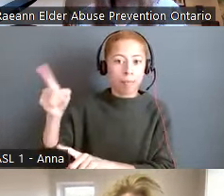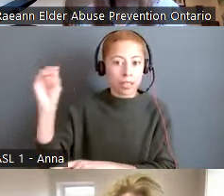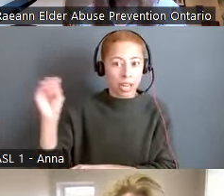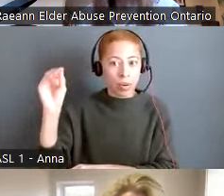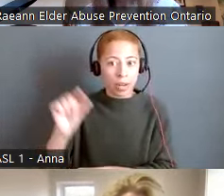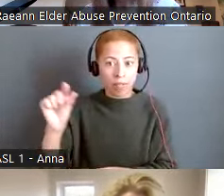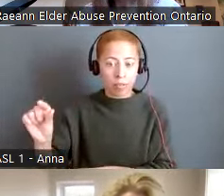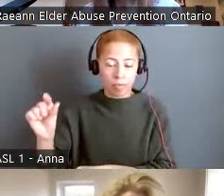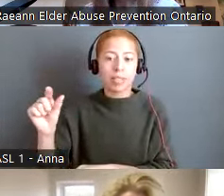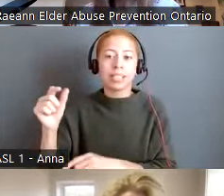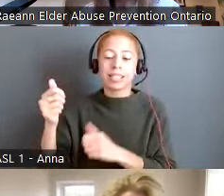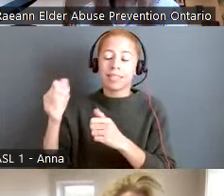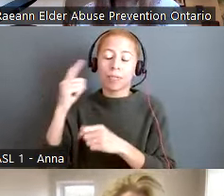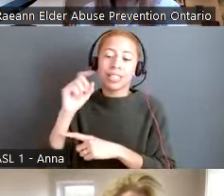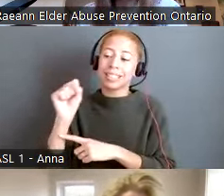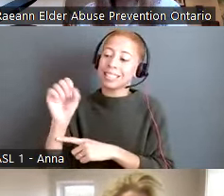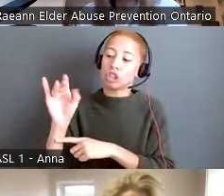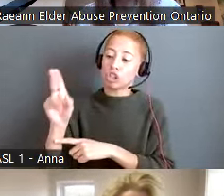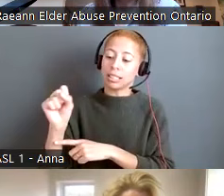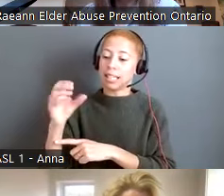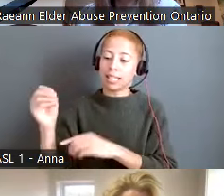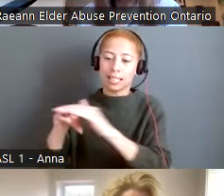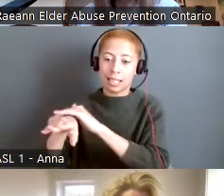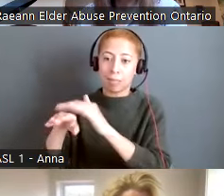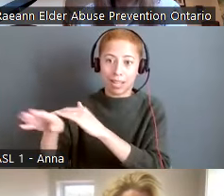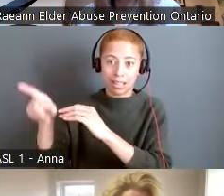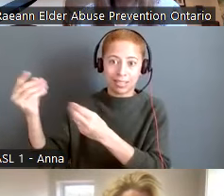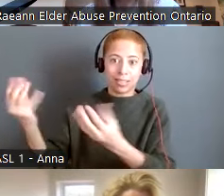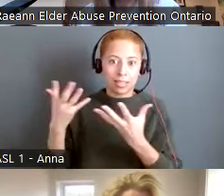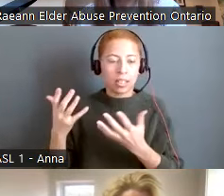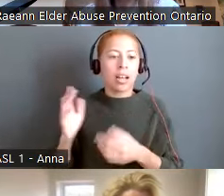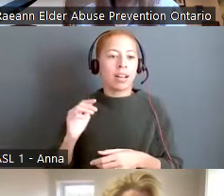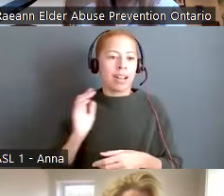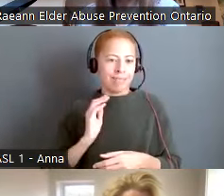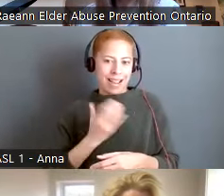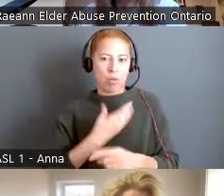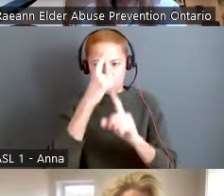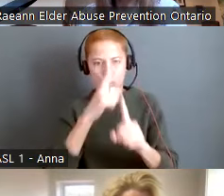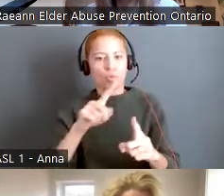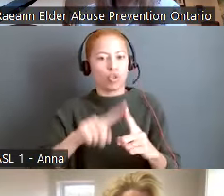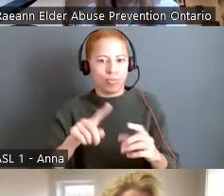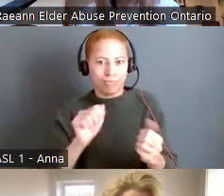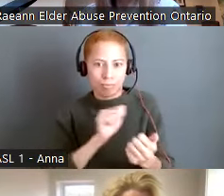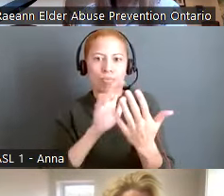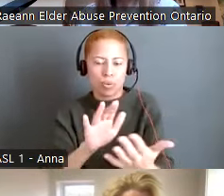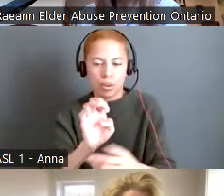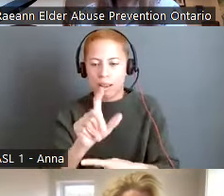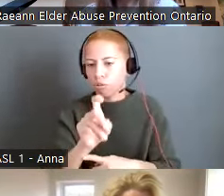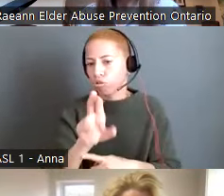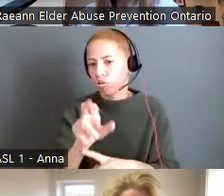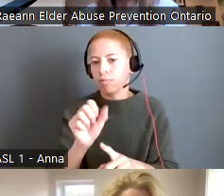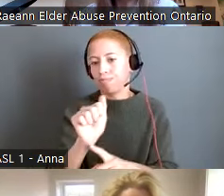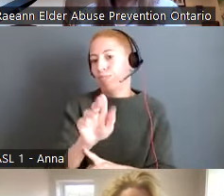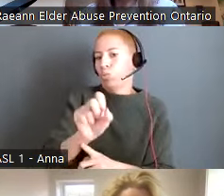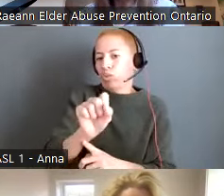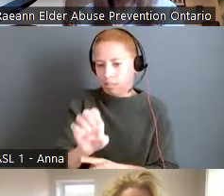and Accessibility to implement the Ontario strategy to combat elder abuse. And we've been doing so ever since. Now, that